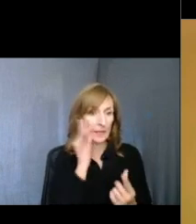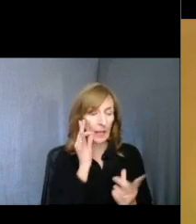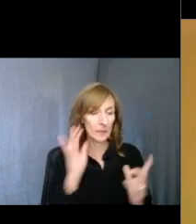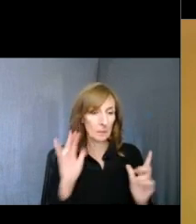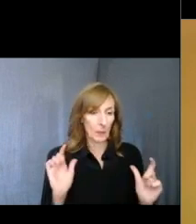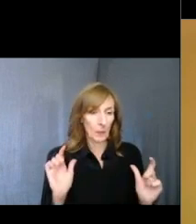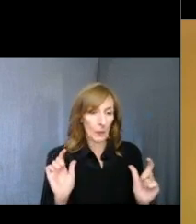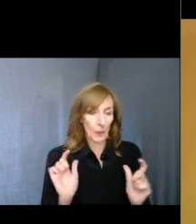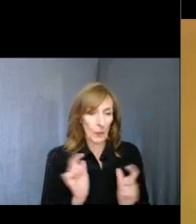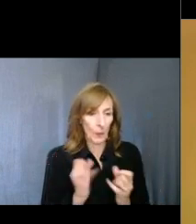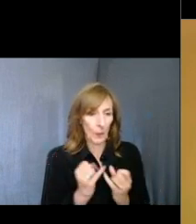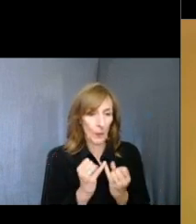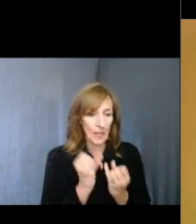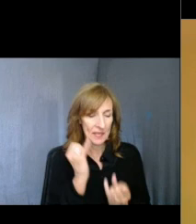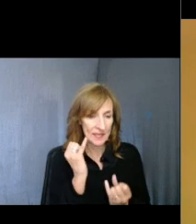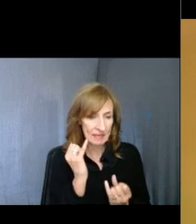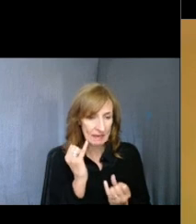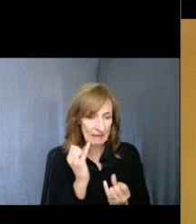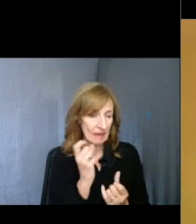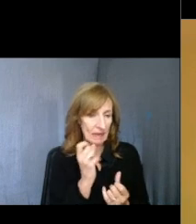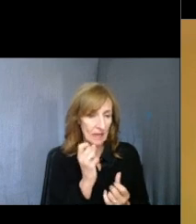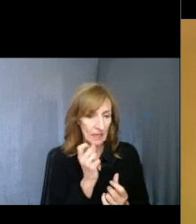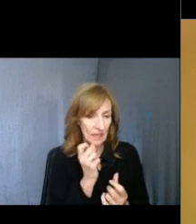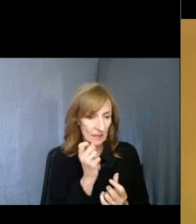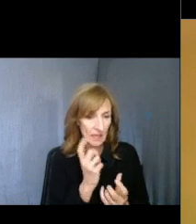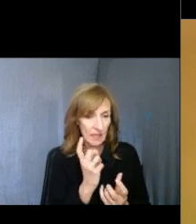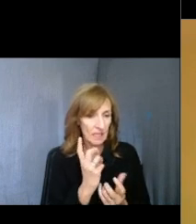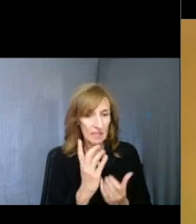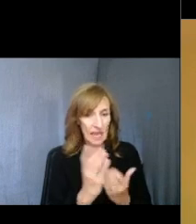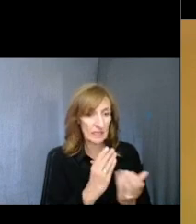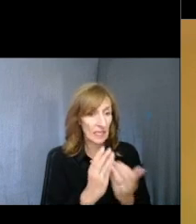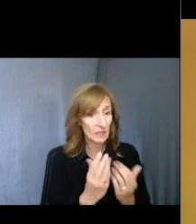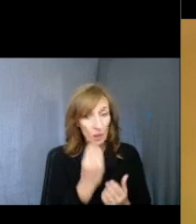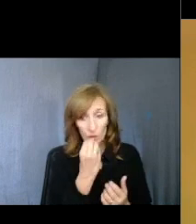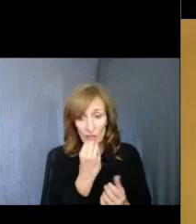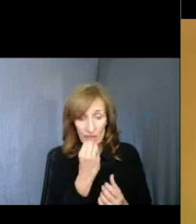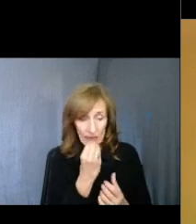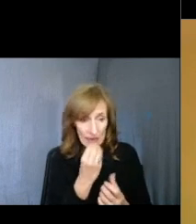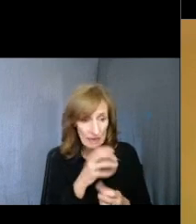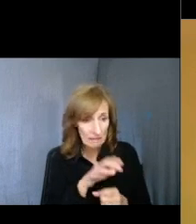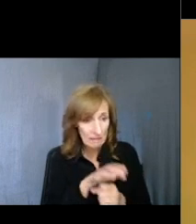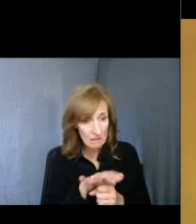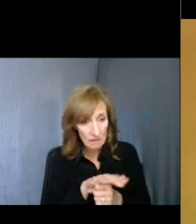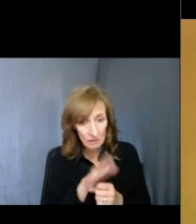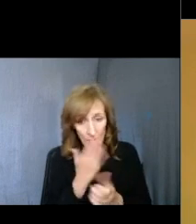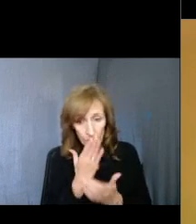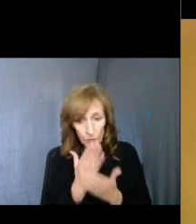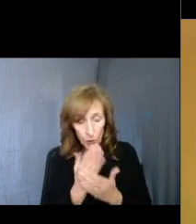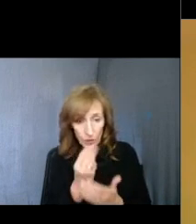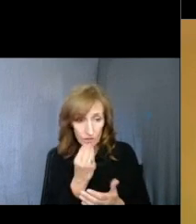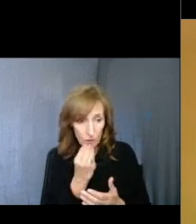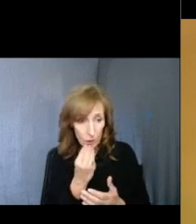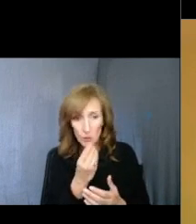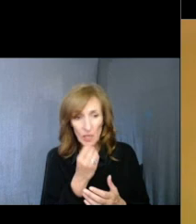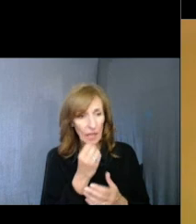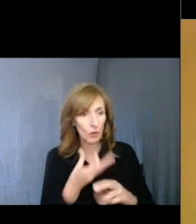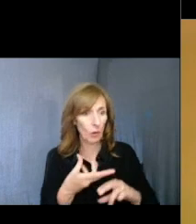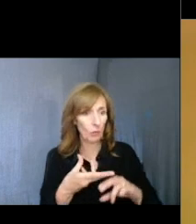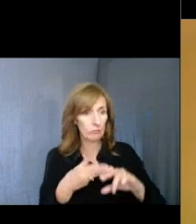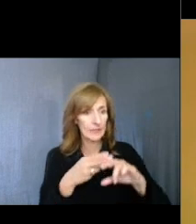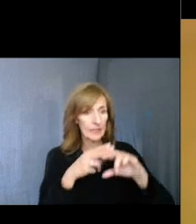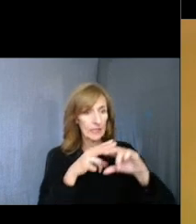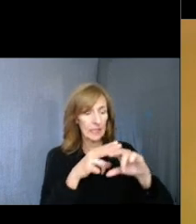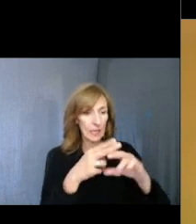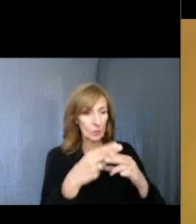to gain weight once it's lost, even though they're eating good food and more than enough of it? Yeah, that's pretty